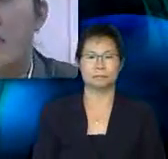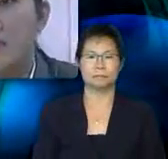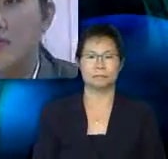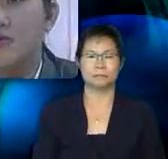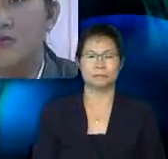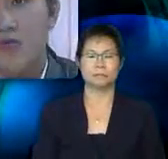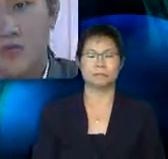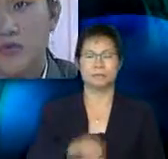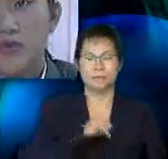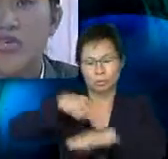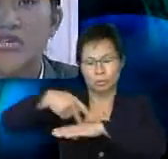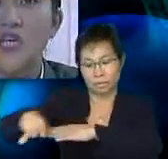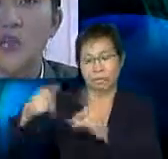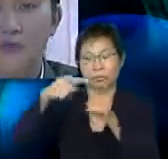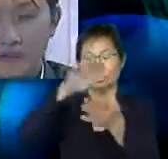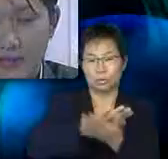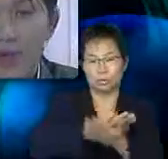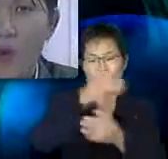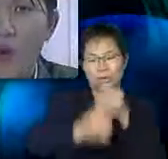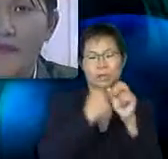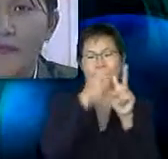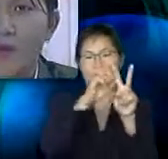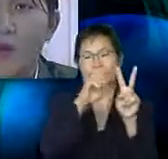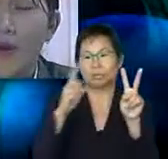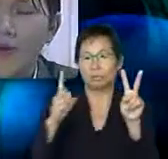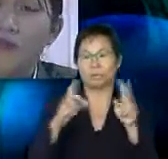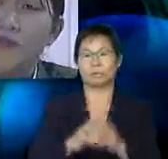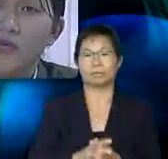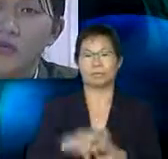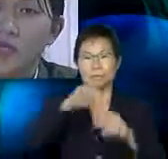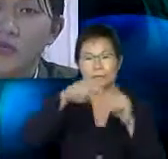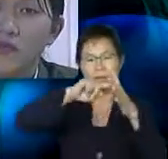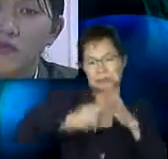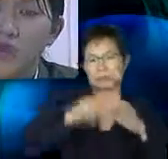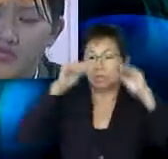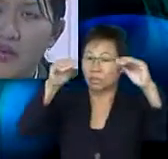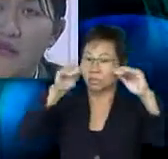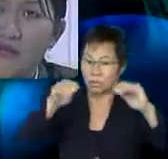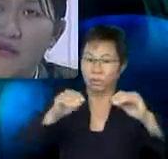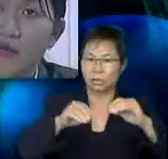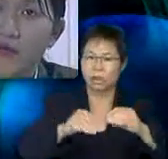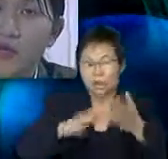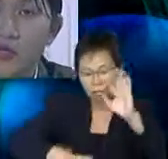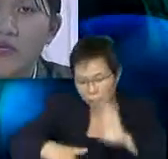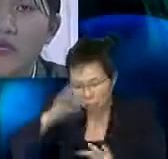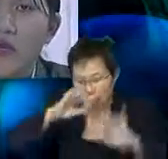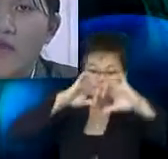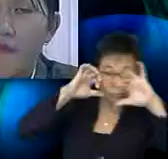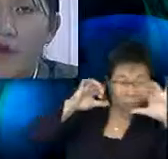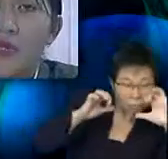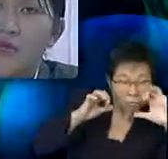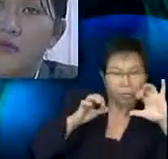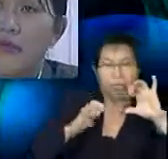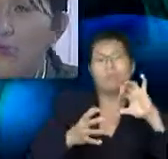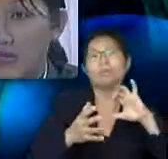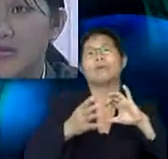I was posted to this school in the year 2001. When I started teaching, I discovered that the children here are